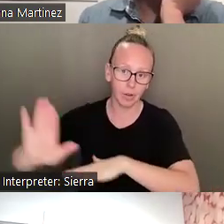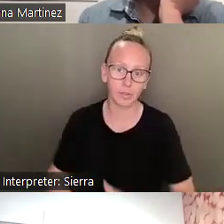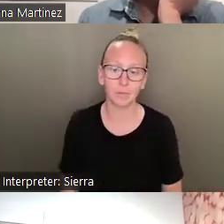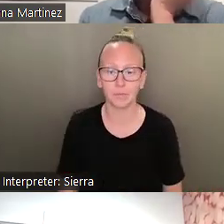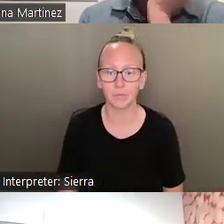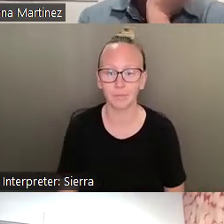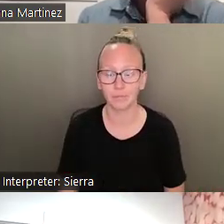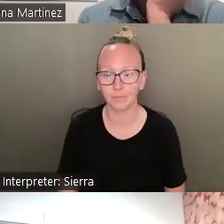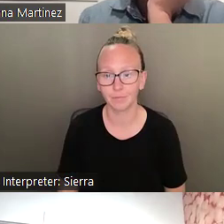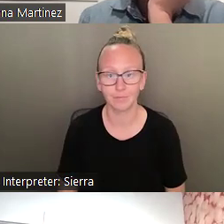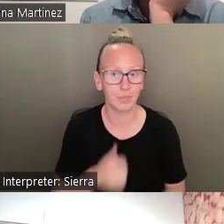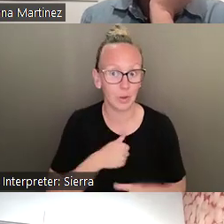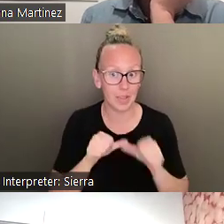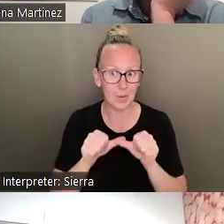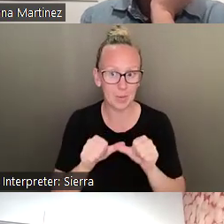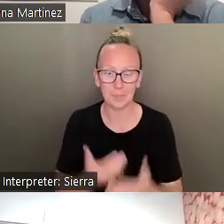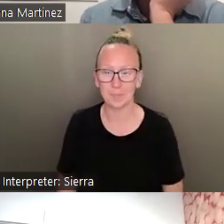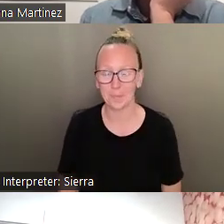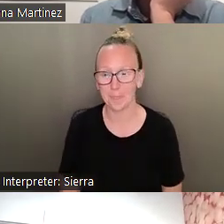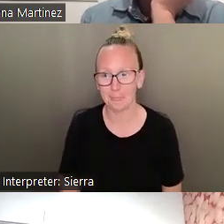Sorry, we're good. Okay.